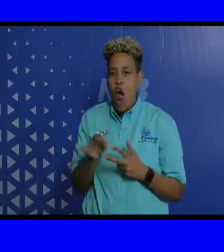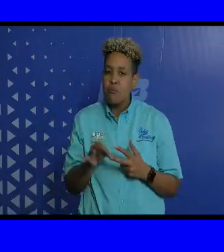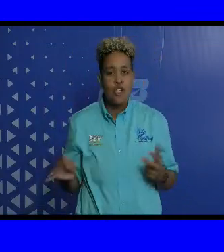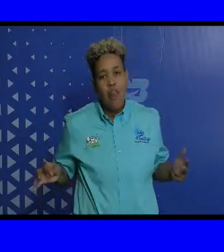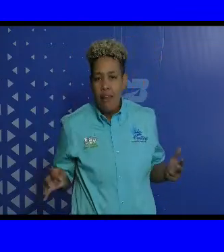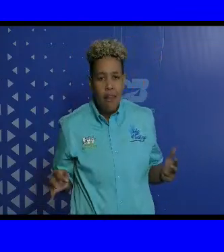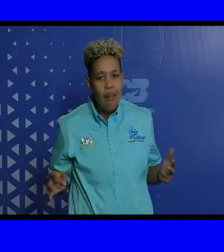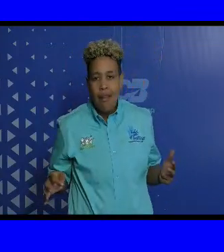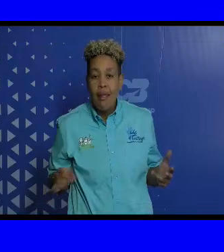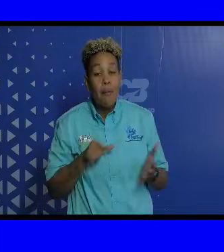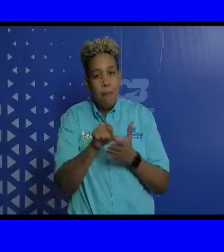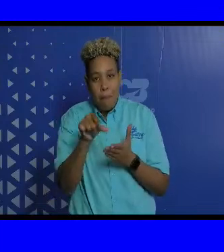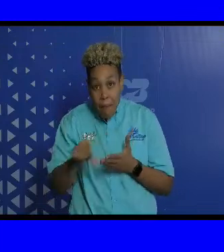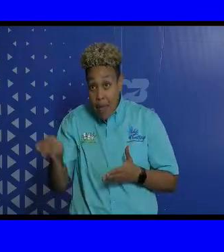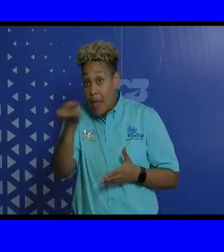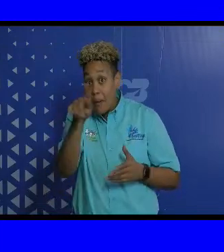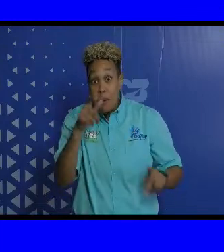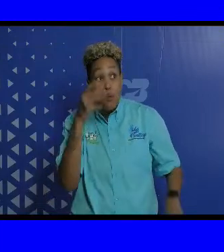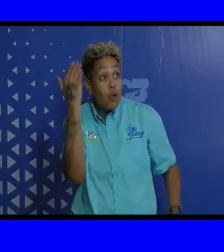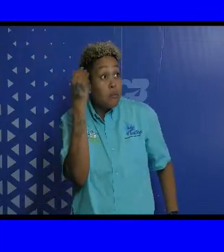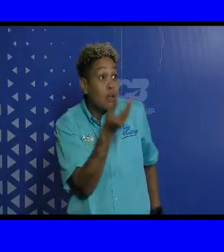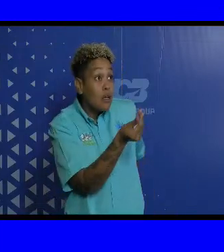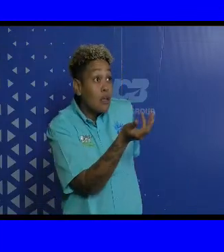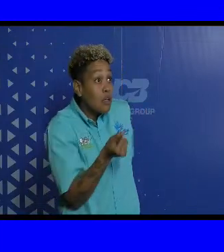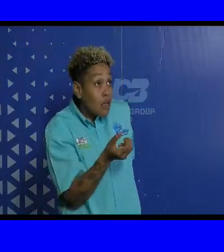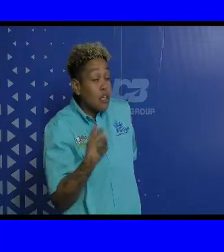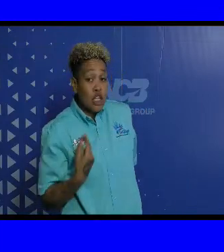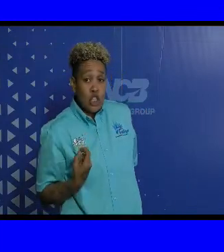That dividends, increasing dividends, will be